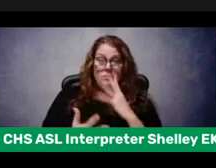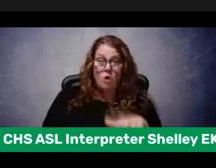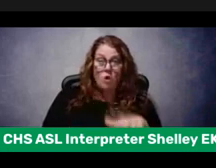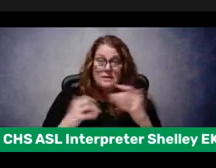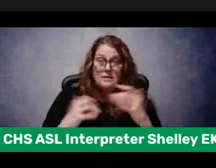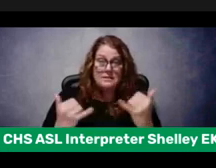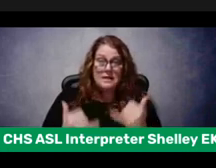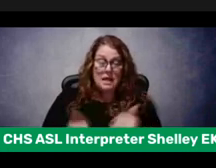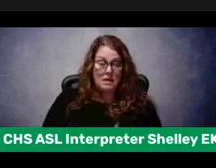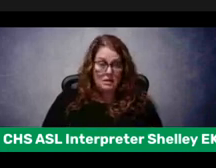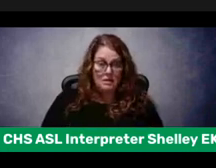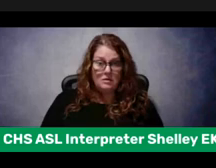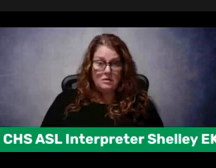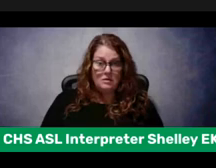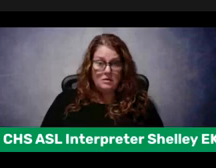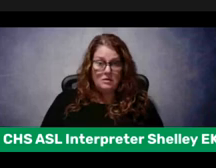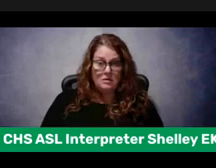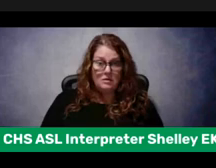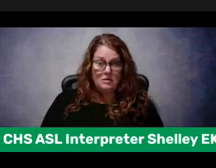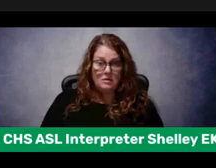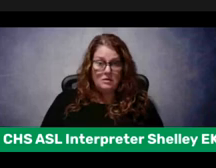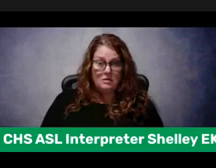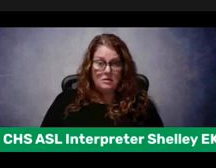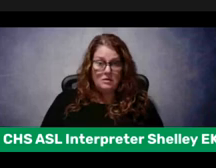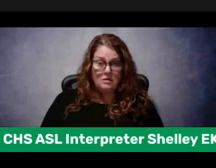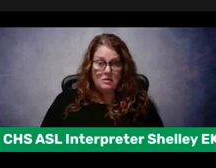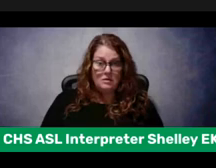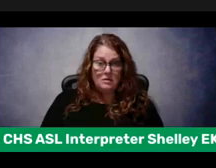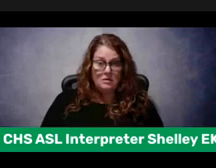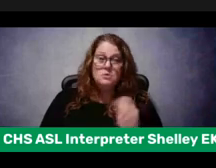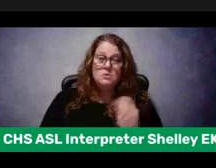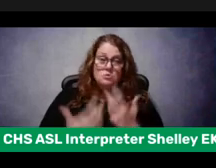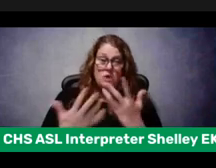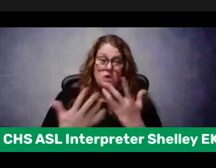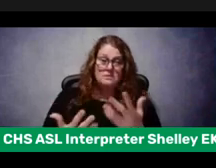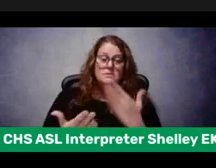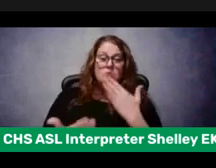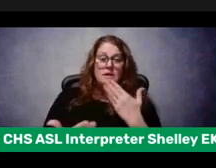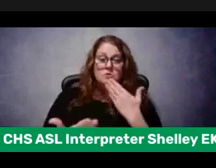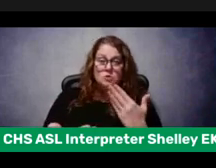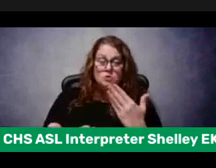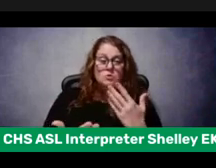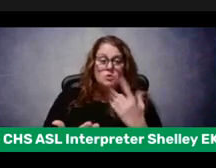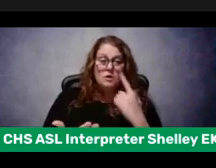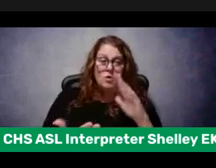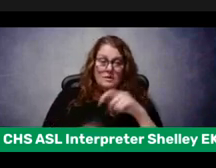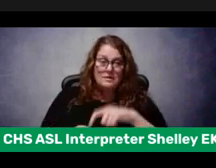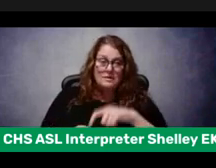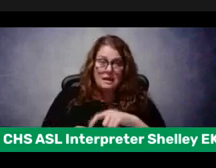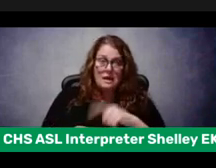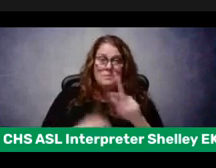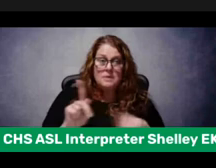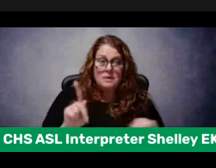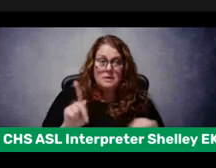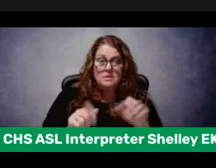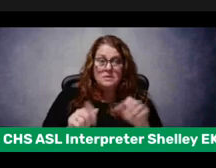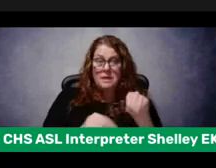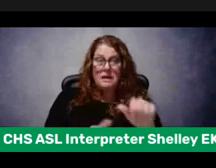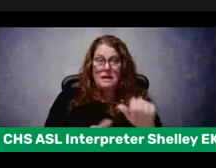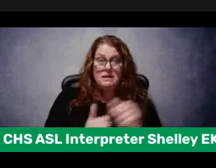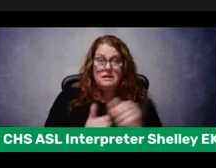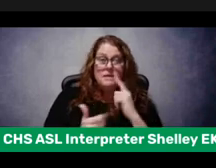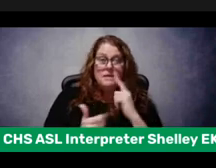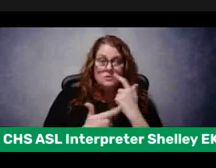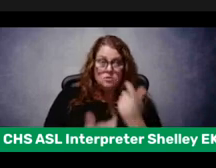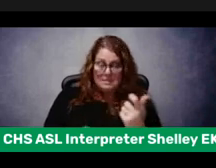today? I think just to express gratitude, you know, for the time that folks have spent and the